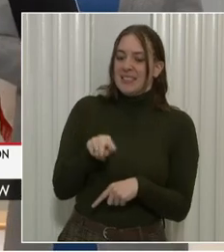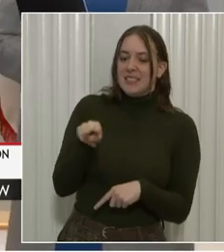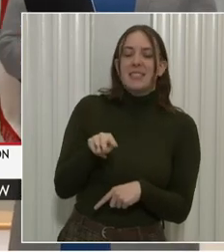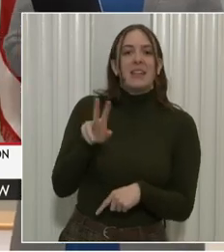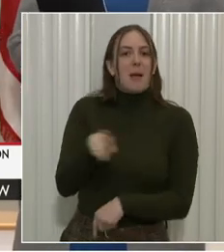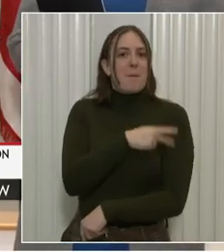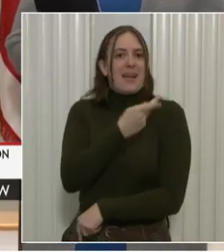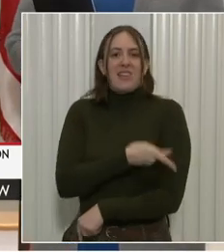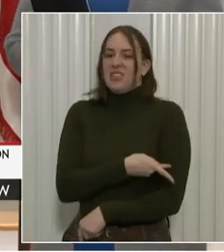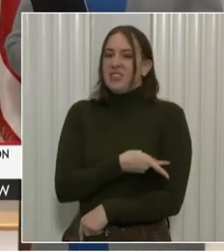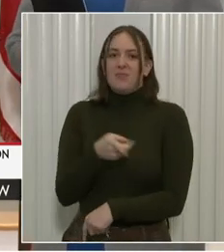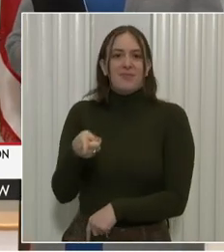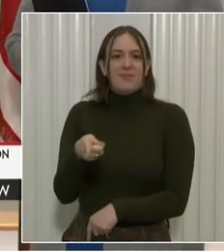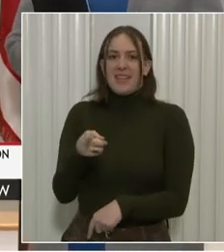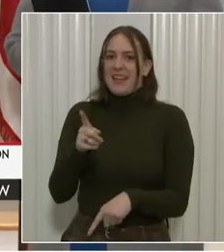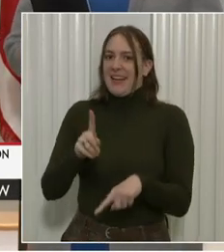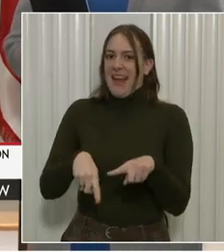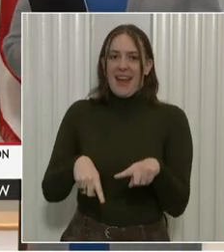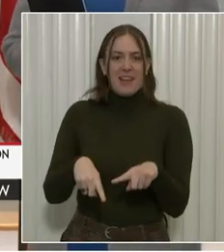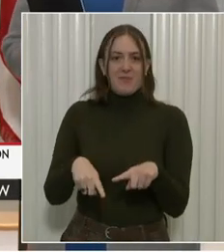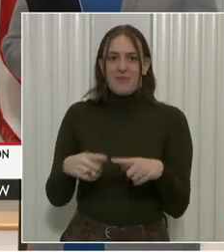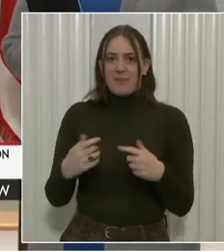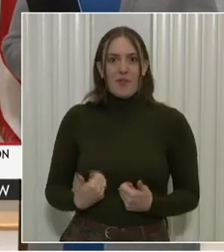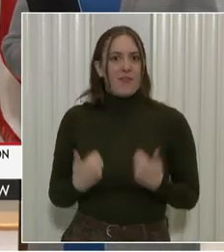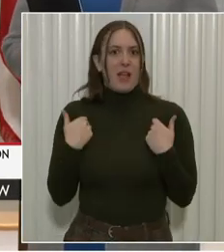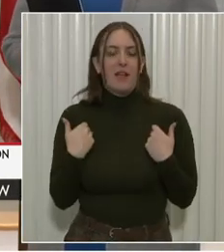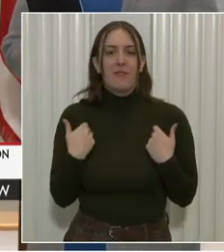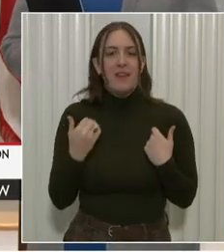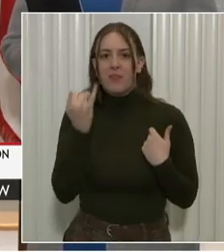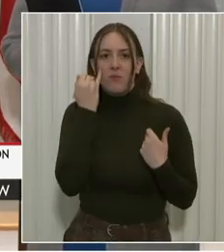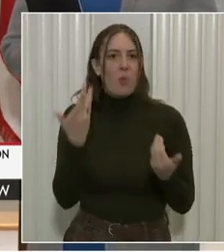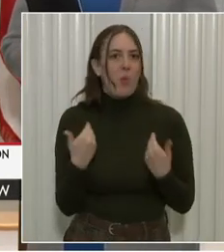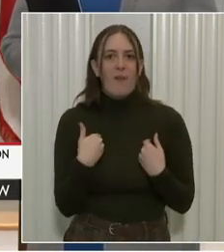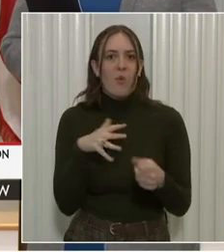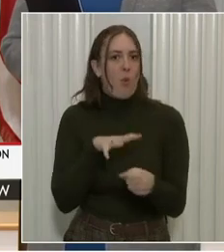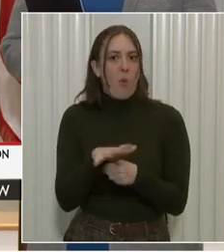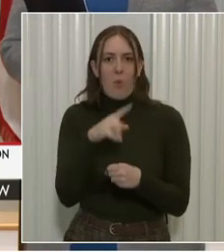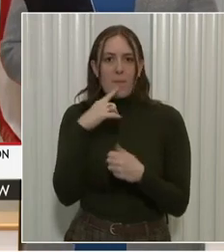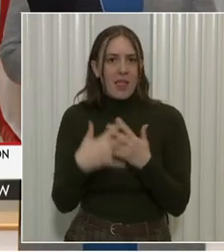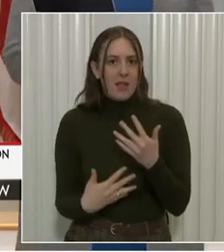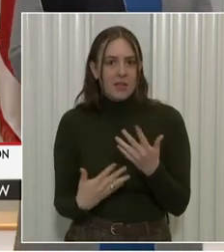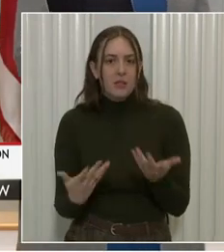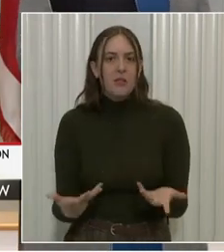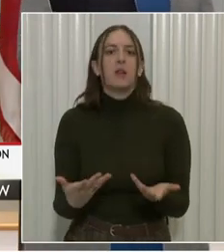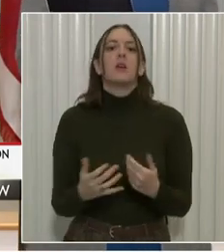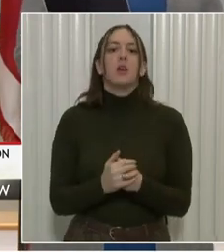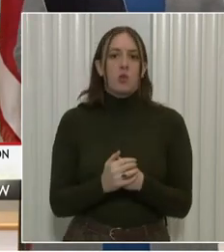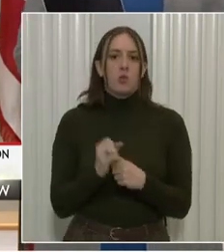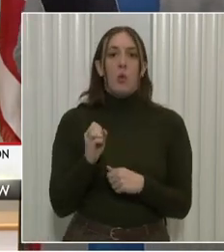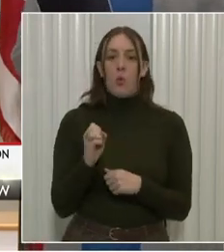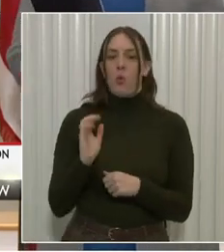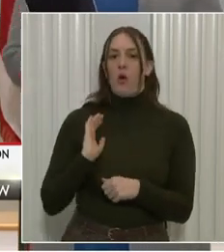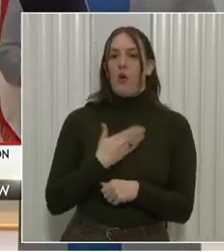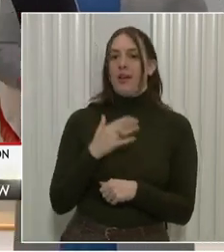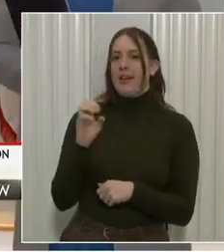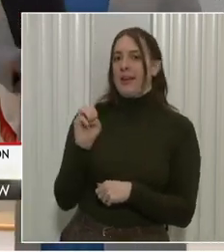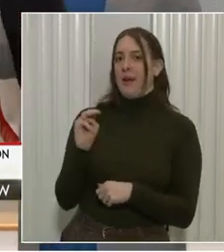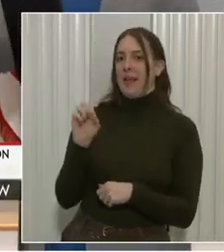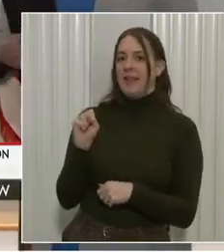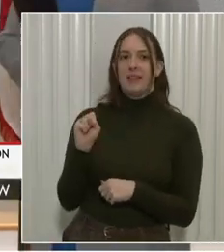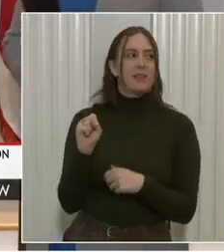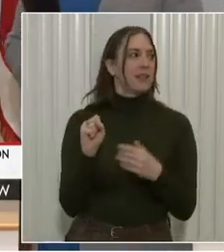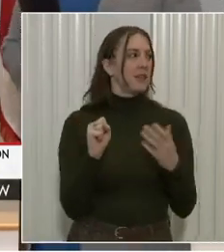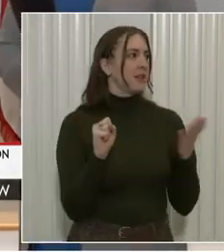administered whole blood during the transport. So EMS Captain Sharon Moulton, over here, Sharon's on this